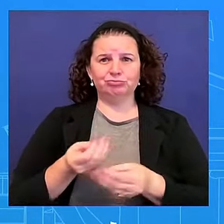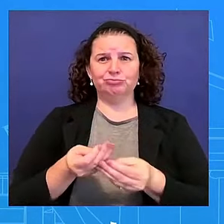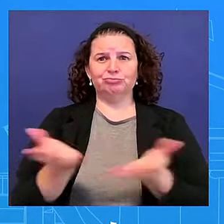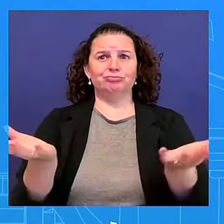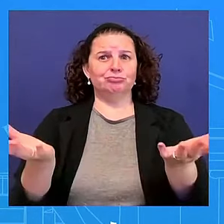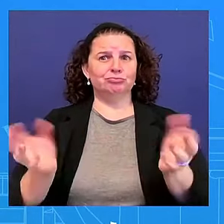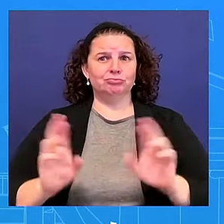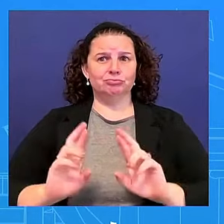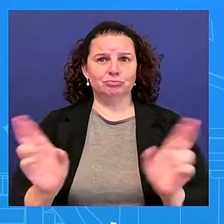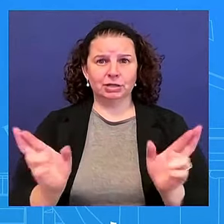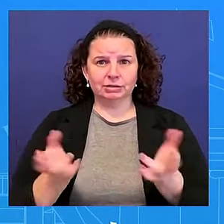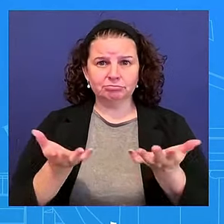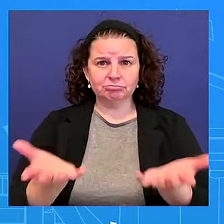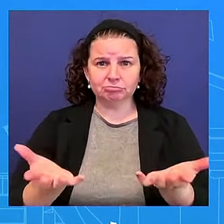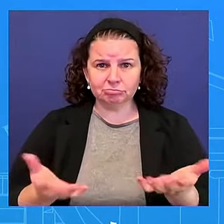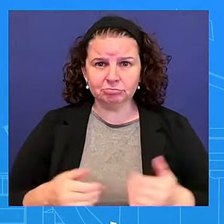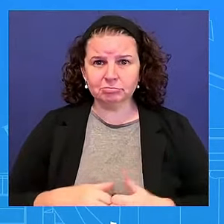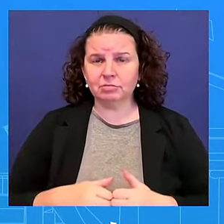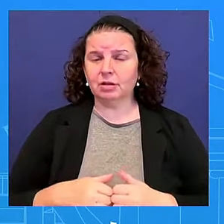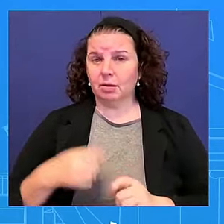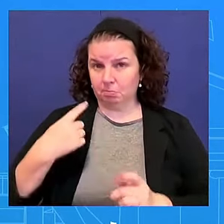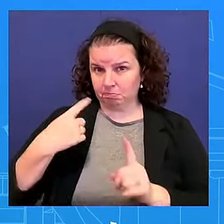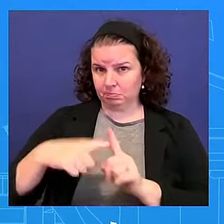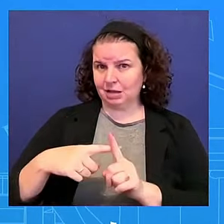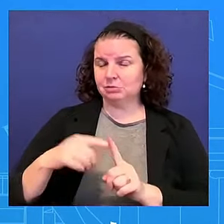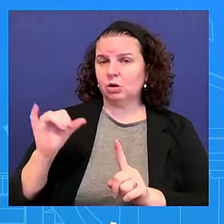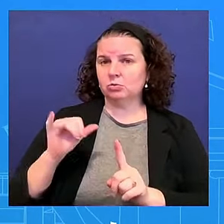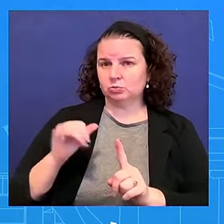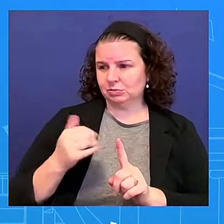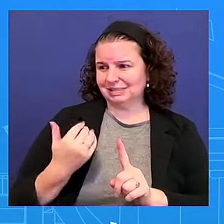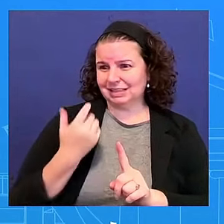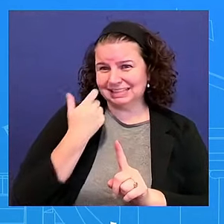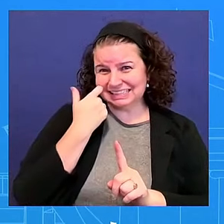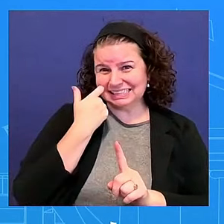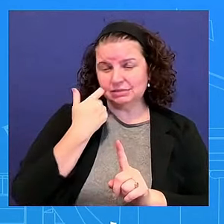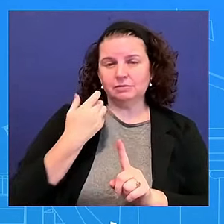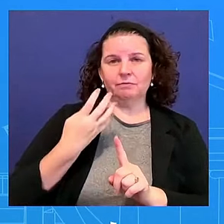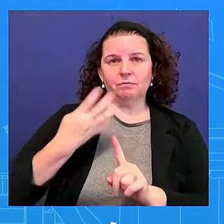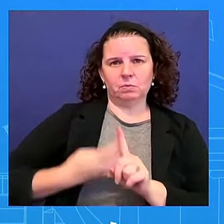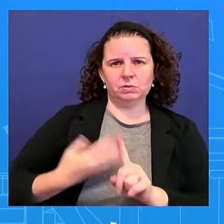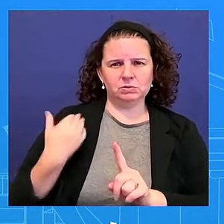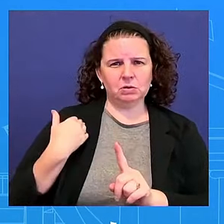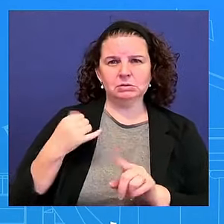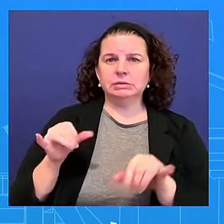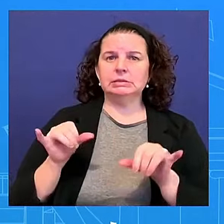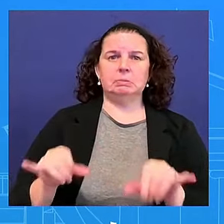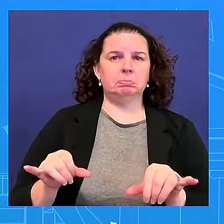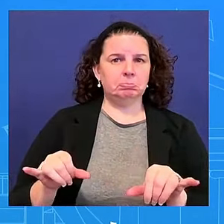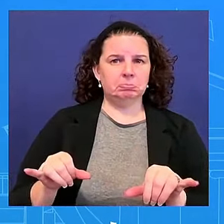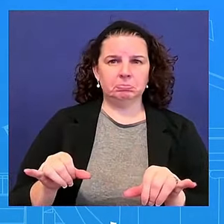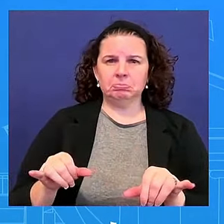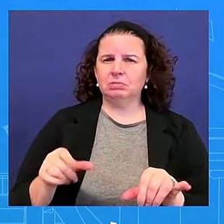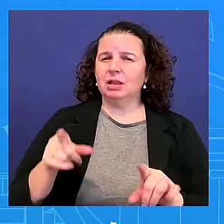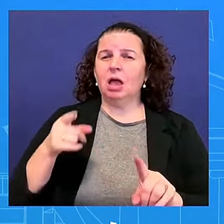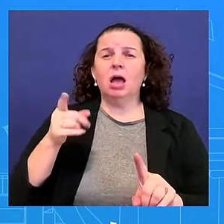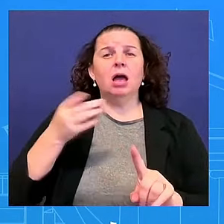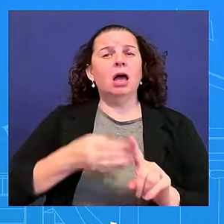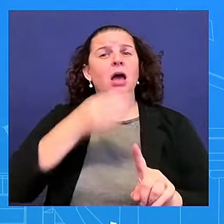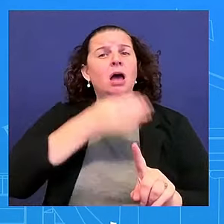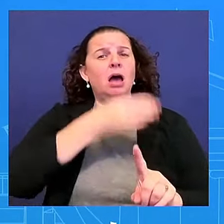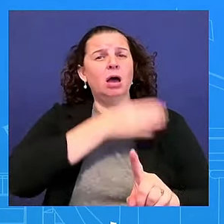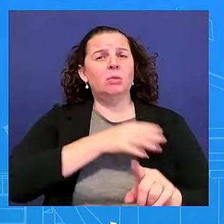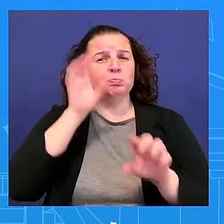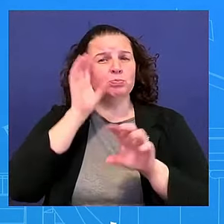is in line with what we have done, similar to President Obama, similar to George W. Bush. We are